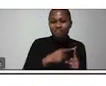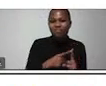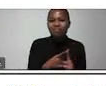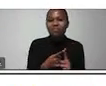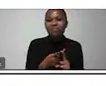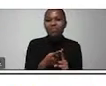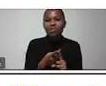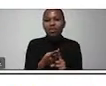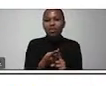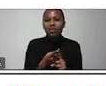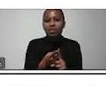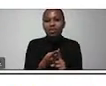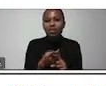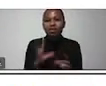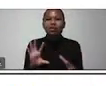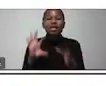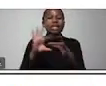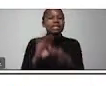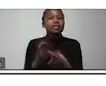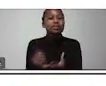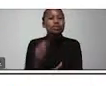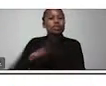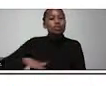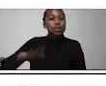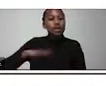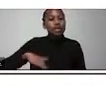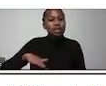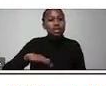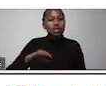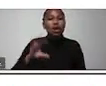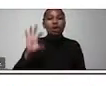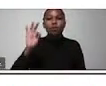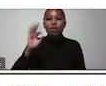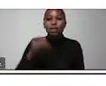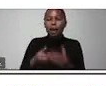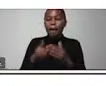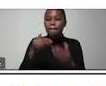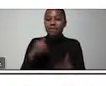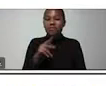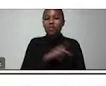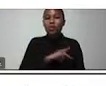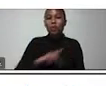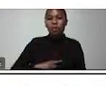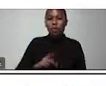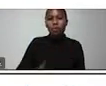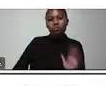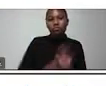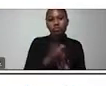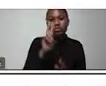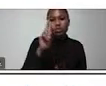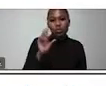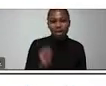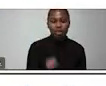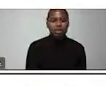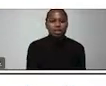stakeholder engagement that took place on Monday before the premier actually went to the US.